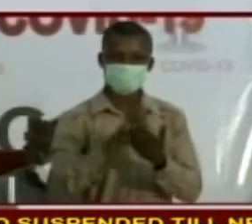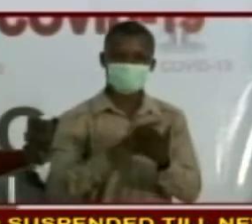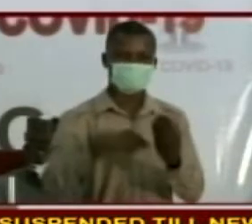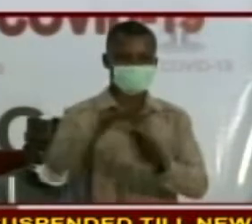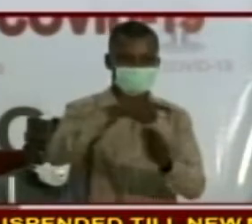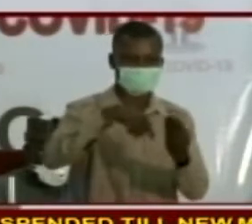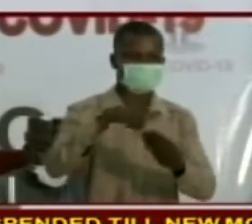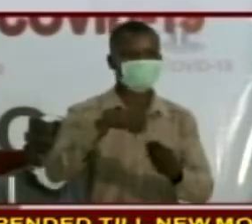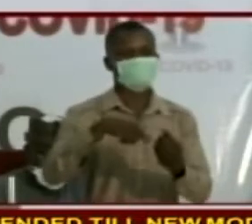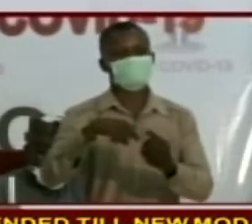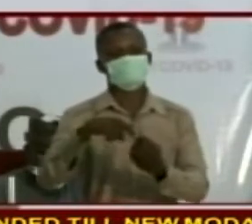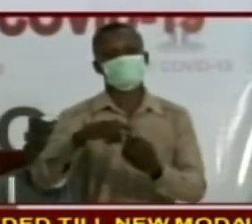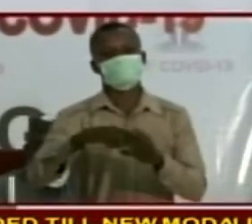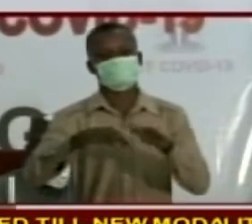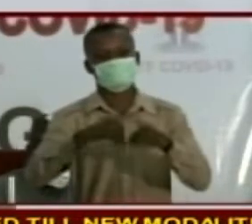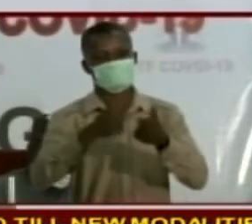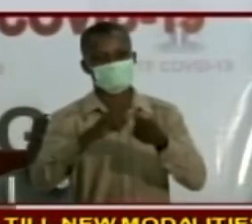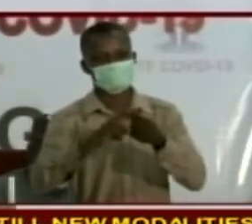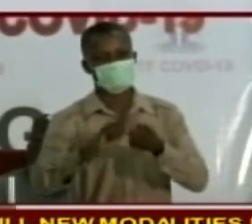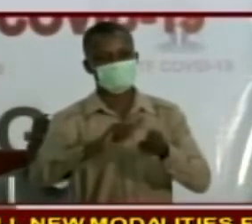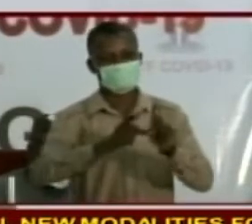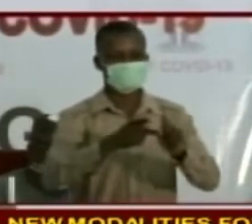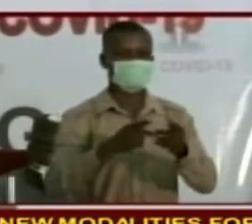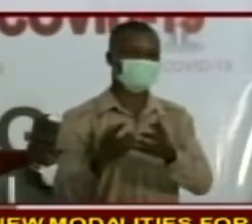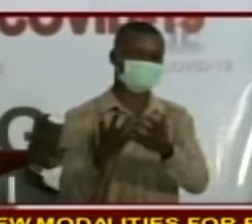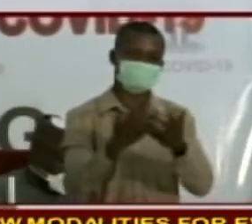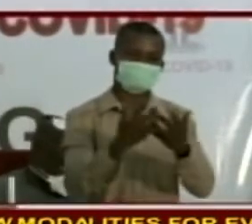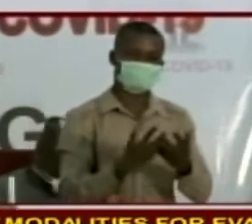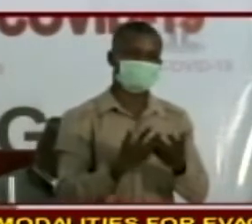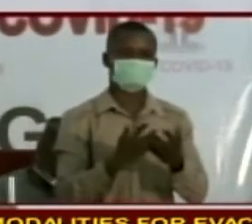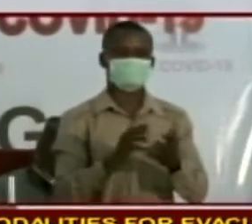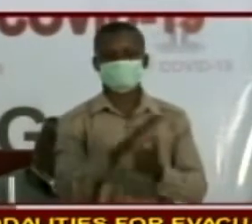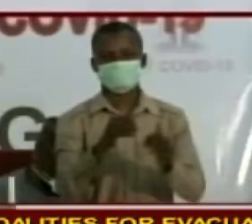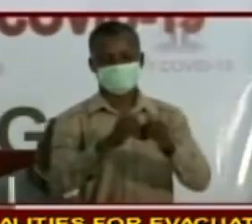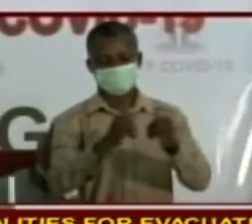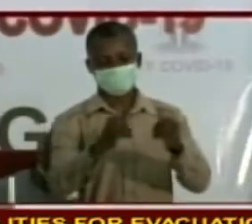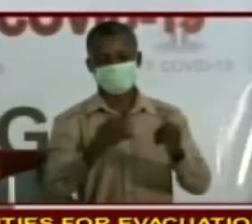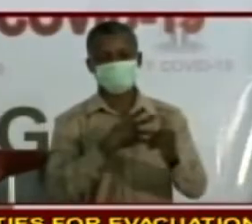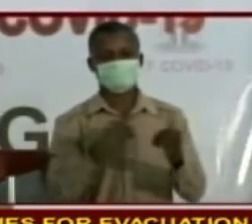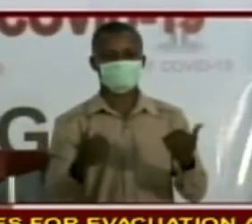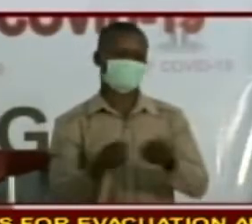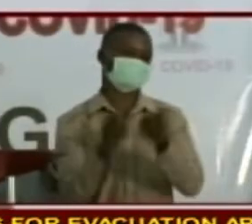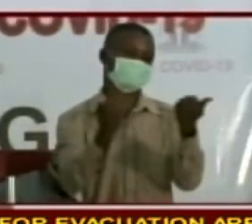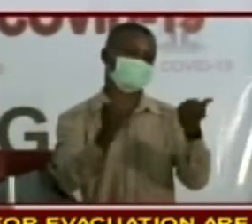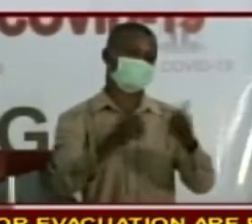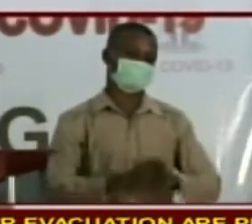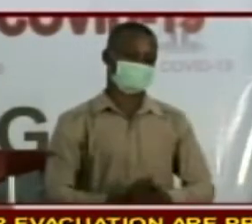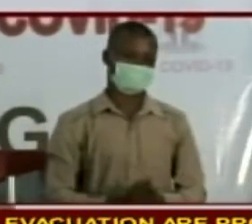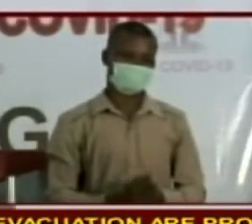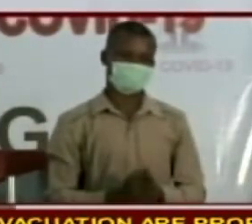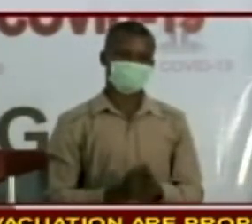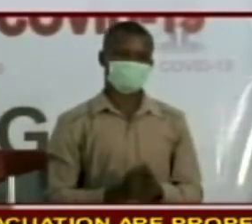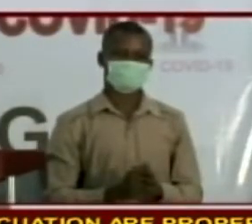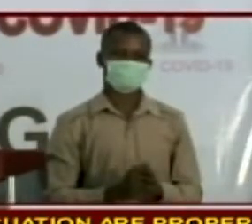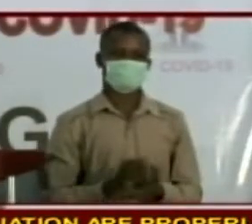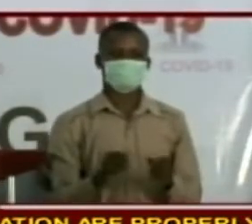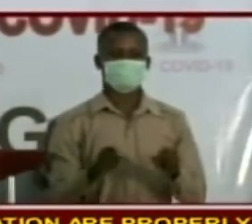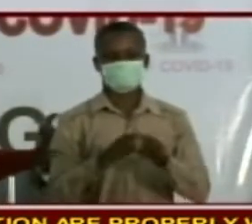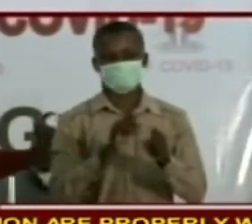to mitigate these gaps and challenges. And like I said earlier